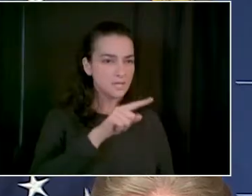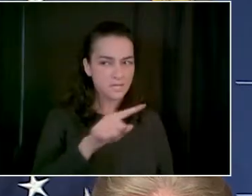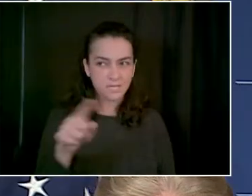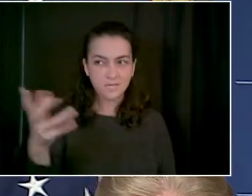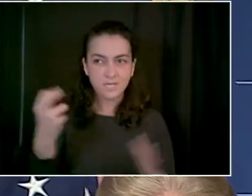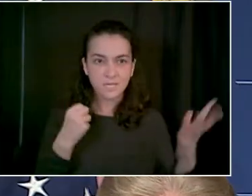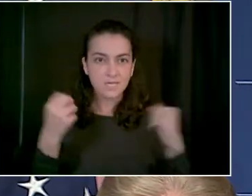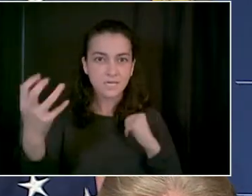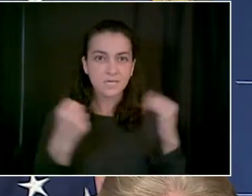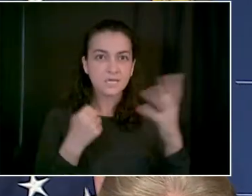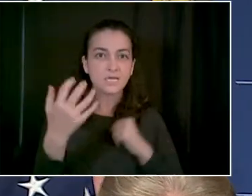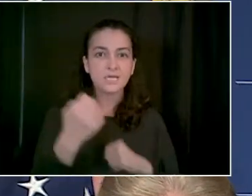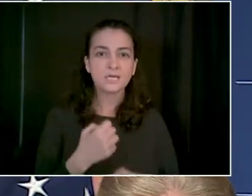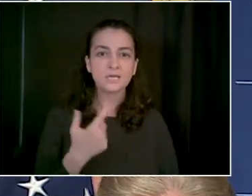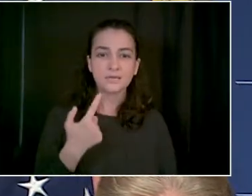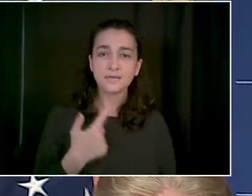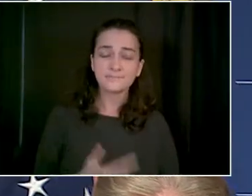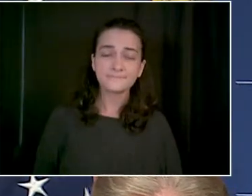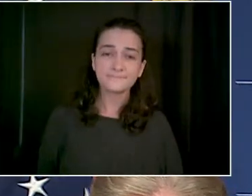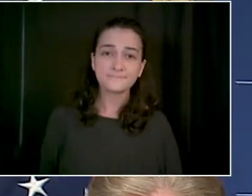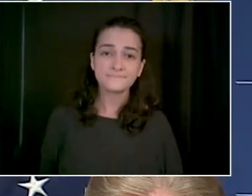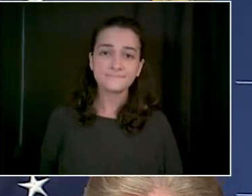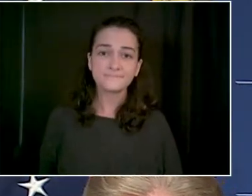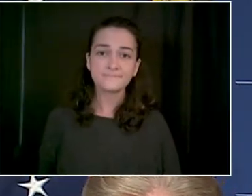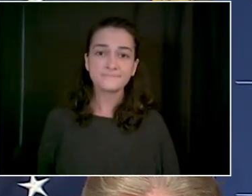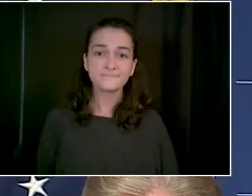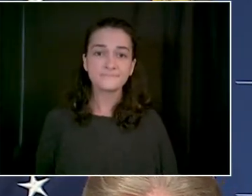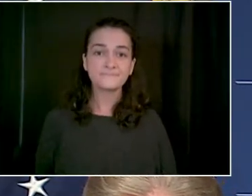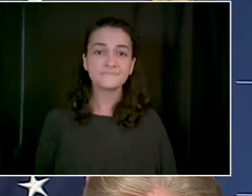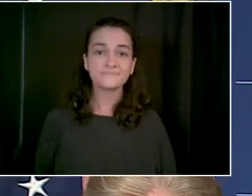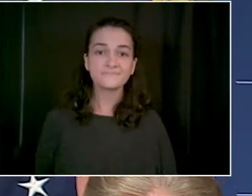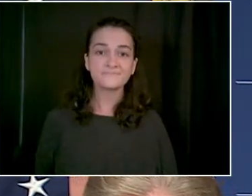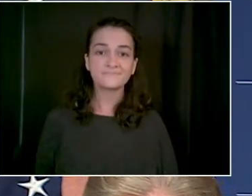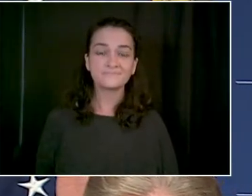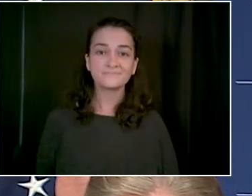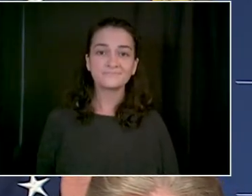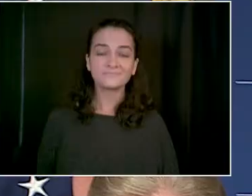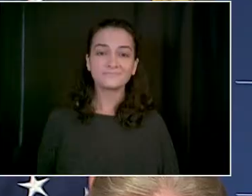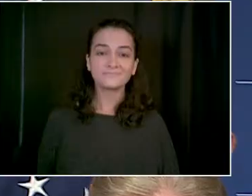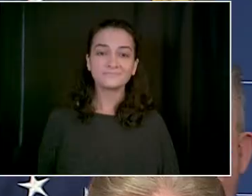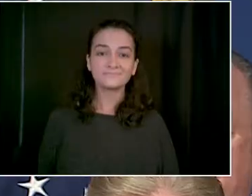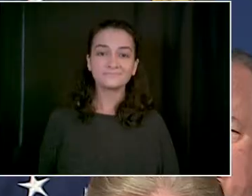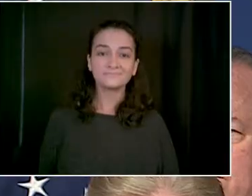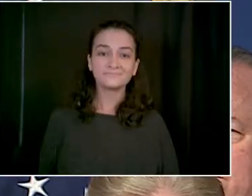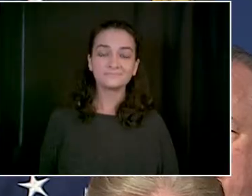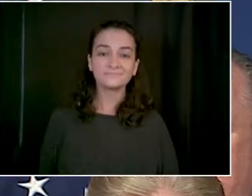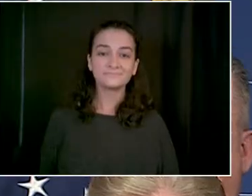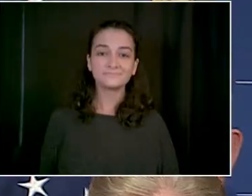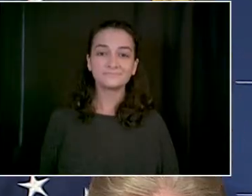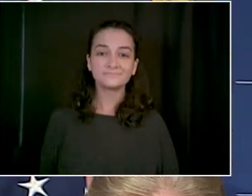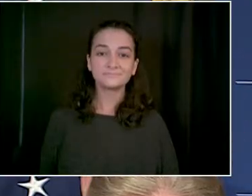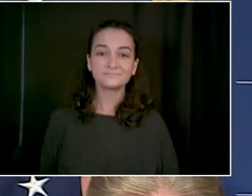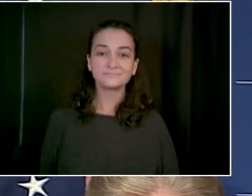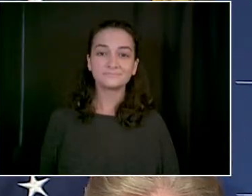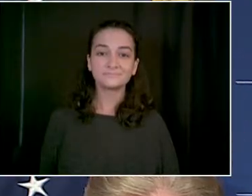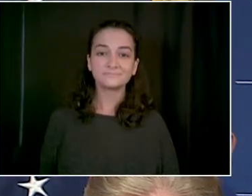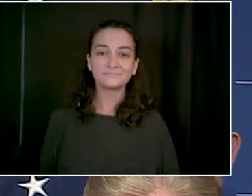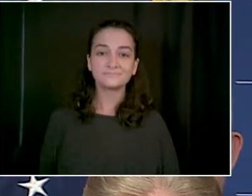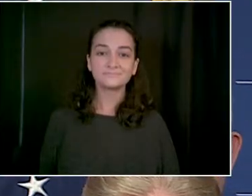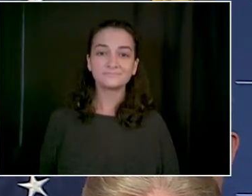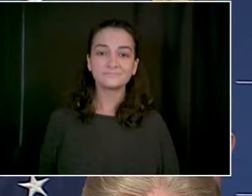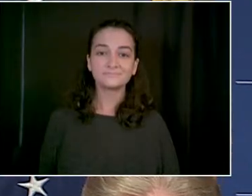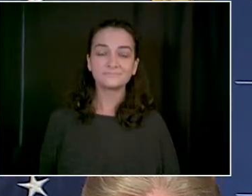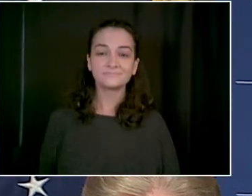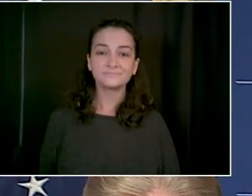members that we coordinated with the federal authorities last week or 2 weeks ago. You know, we are